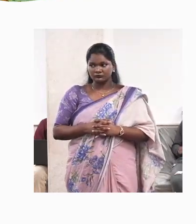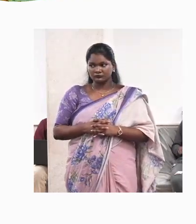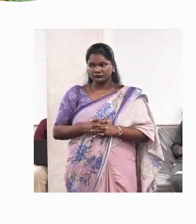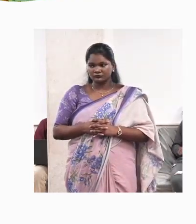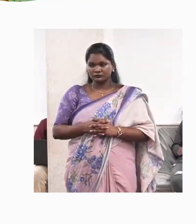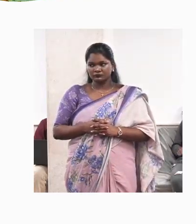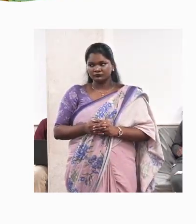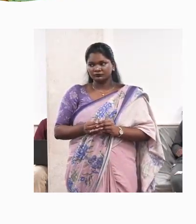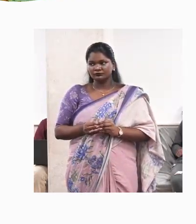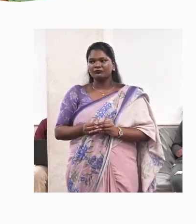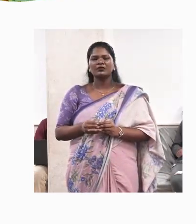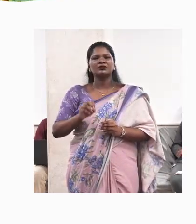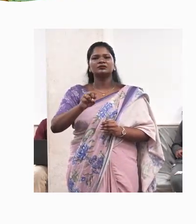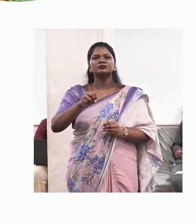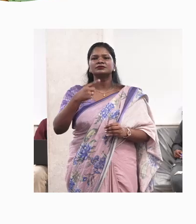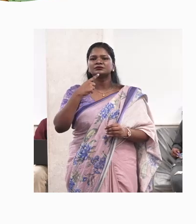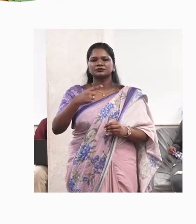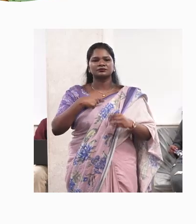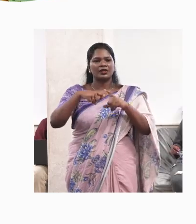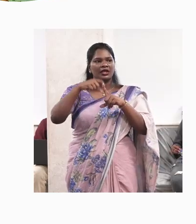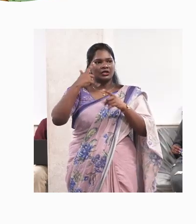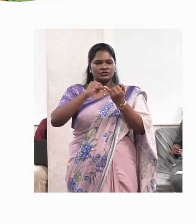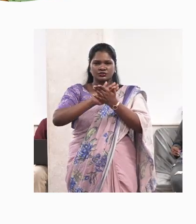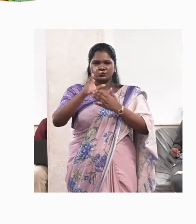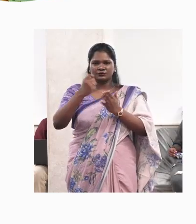Yeah, so I get what you're saying, Dr. Kishore.